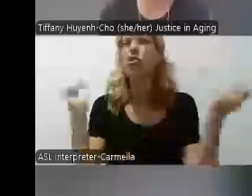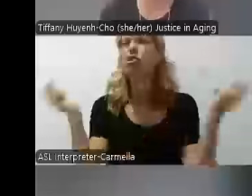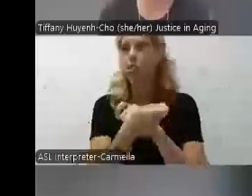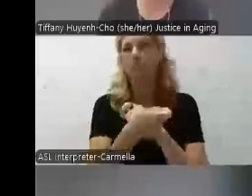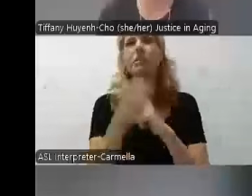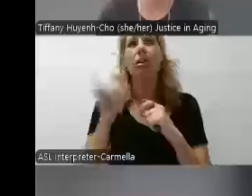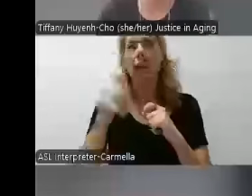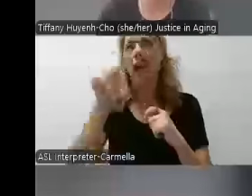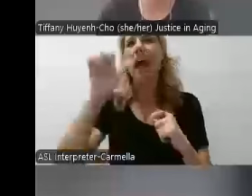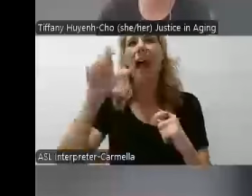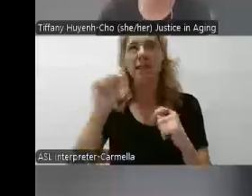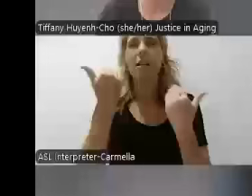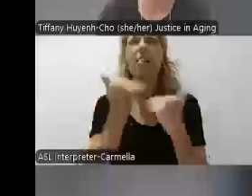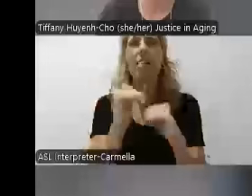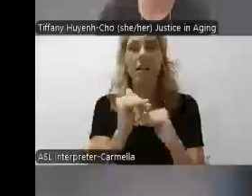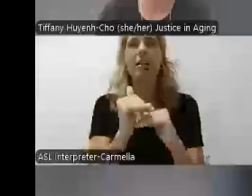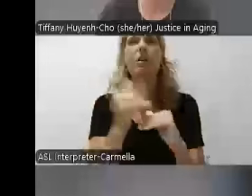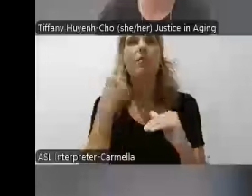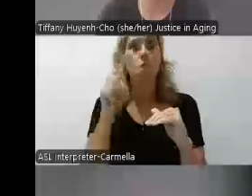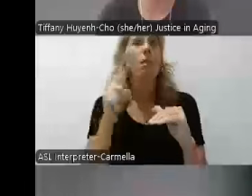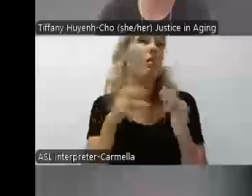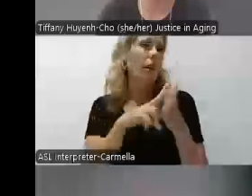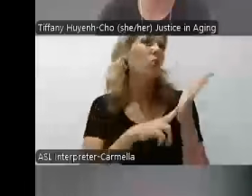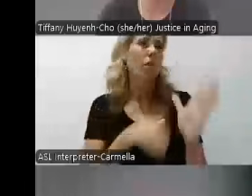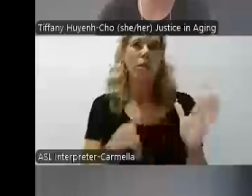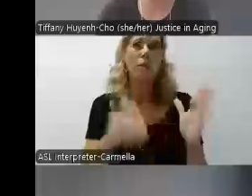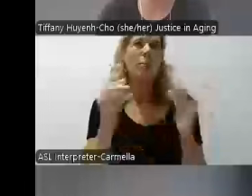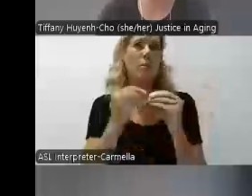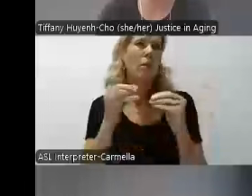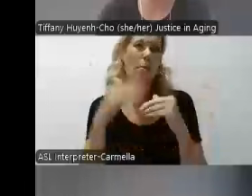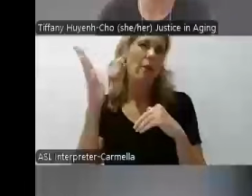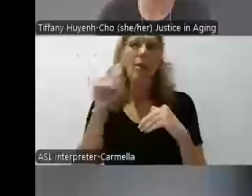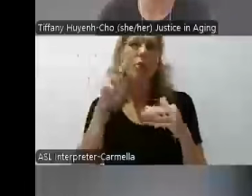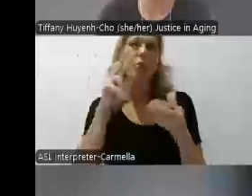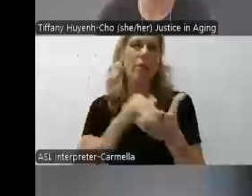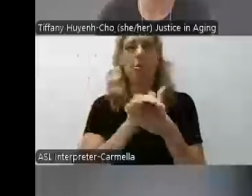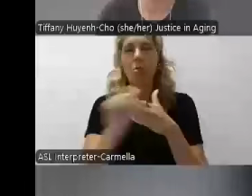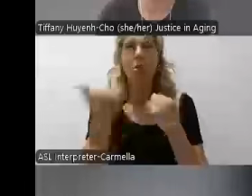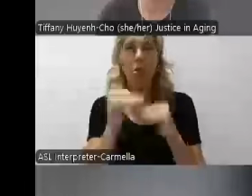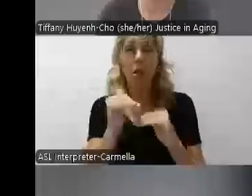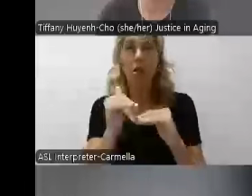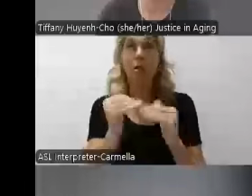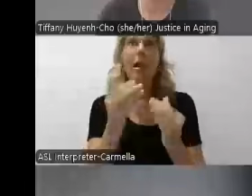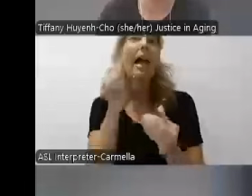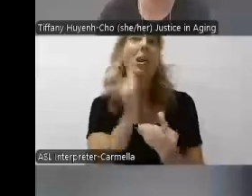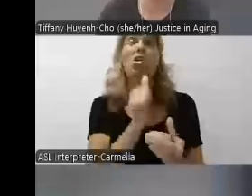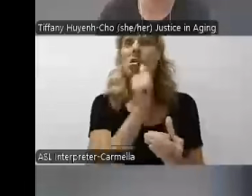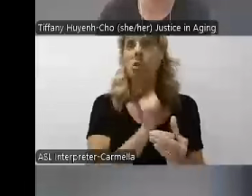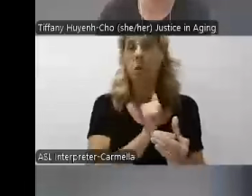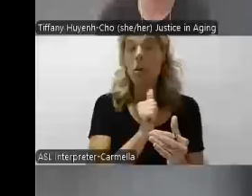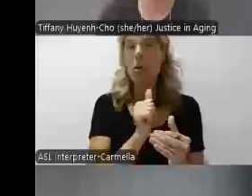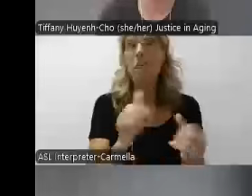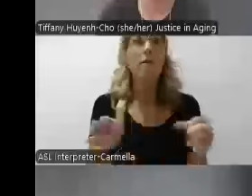and disabled enrollees beyond the $2,000 limit. And crucially, Arizona actually